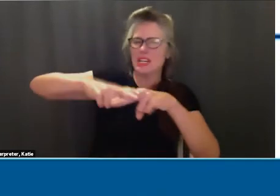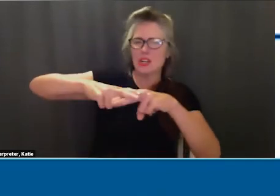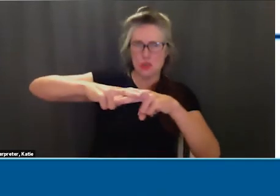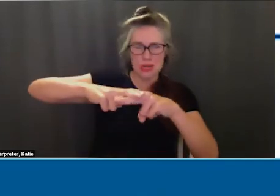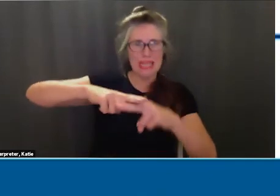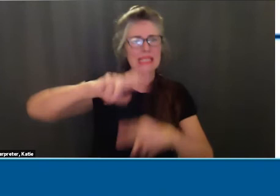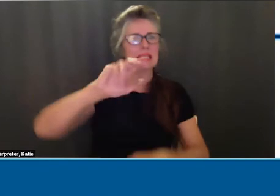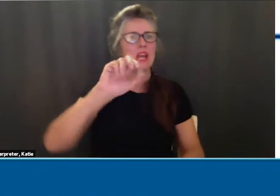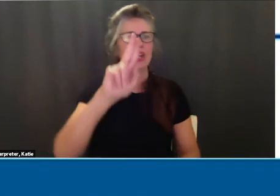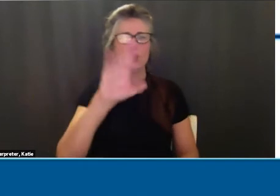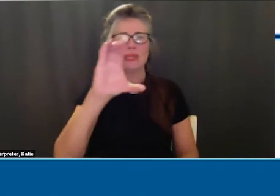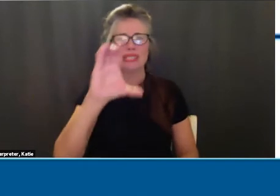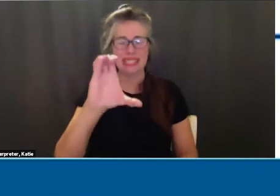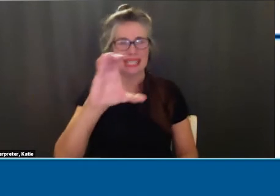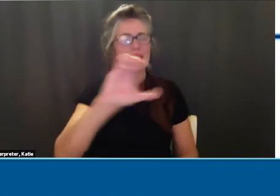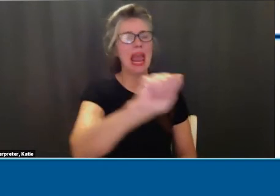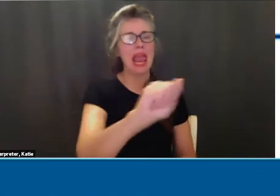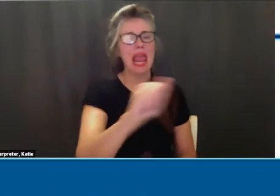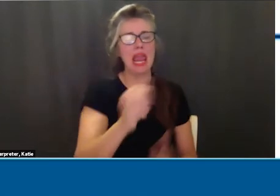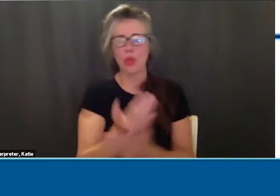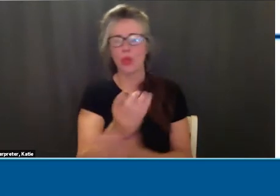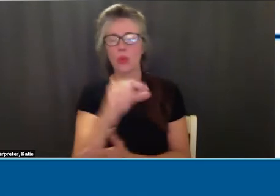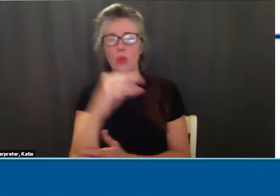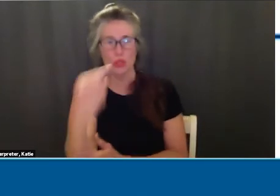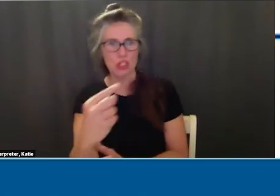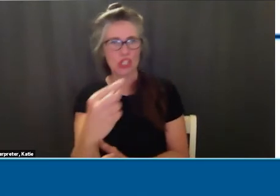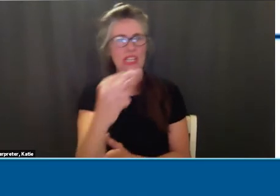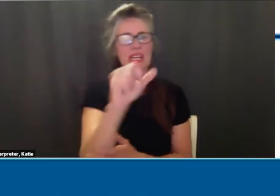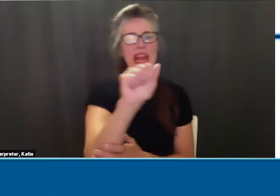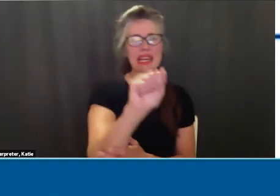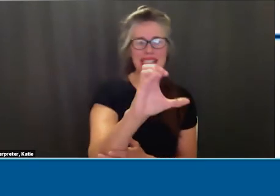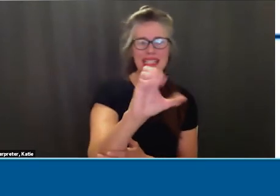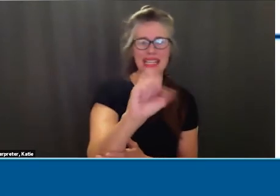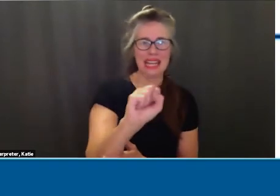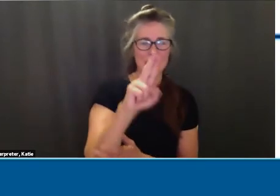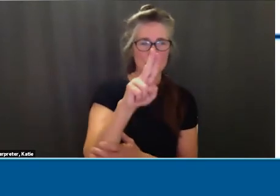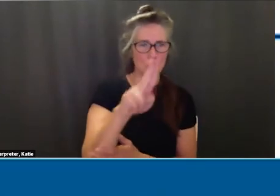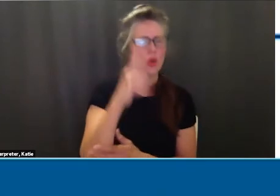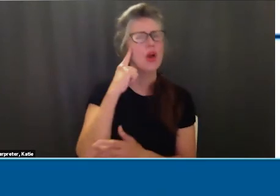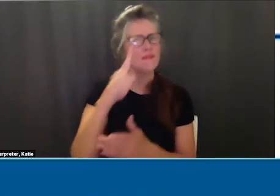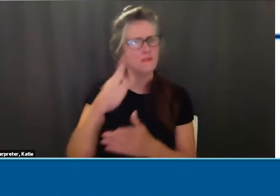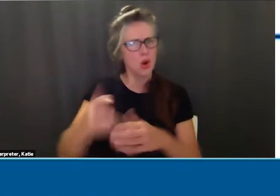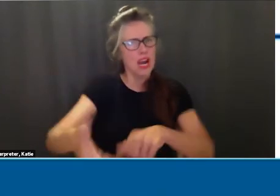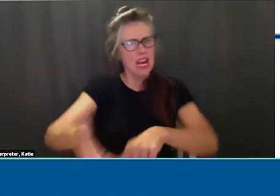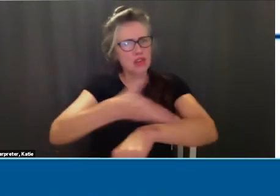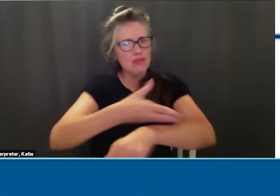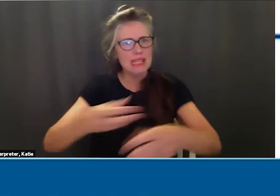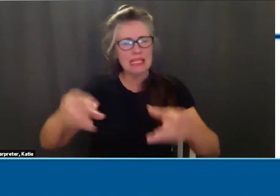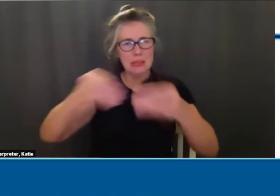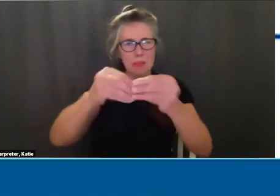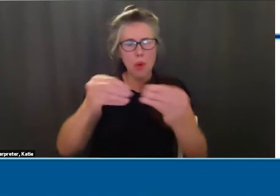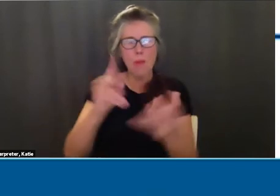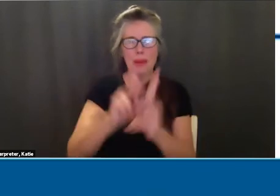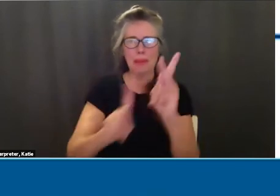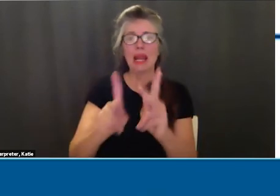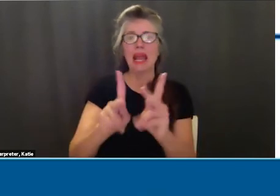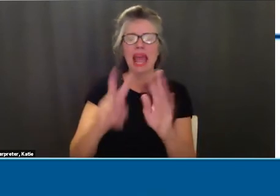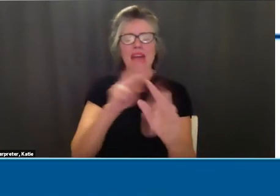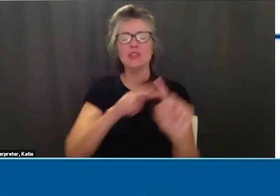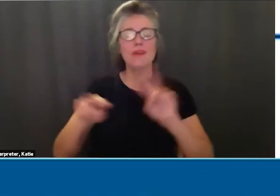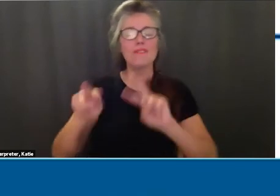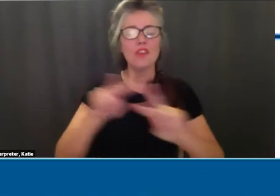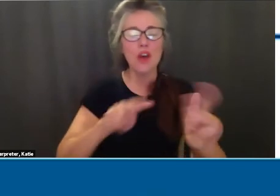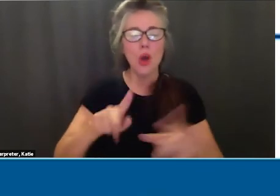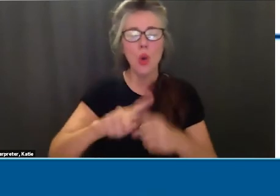G eligibility for all students, to provide an overview of a very high level overview of what